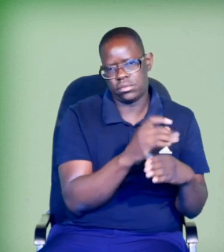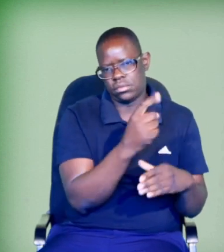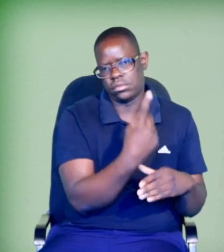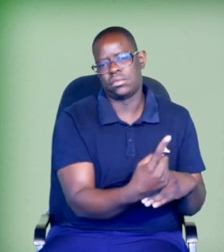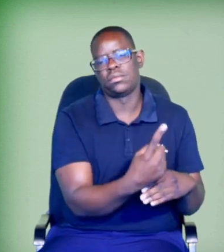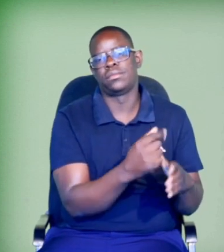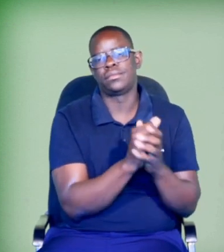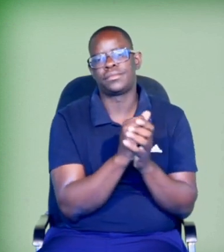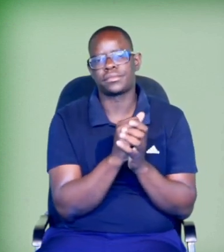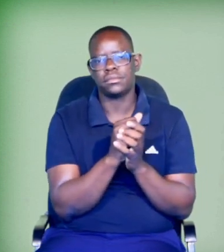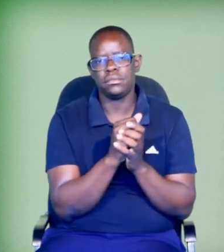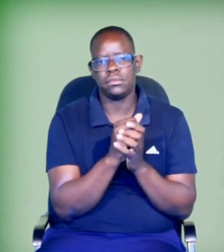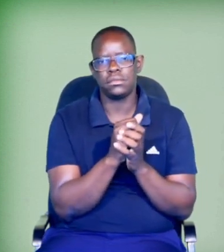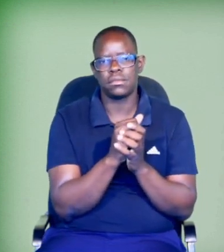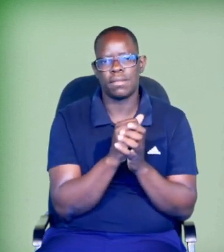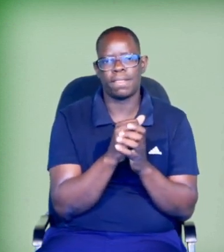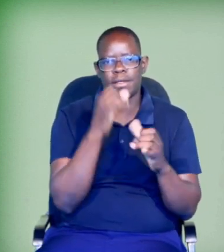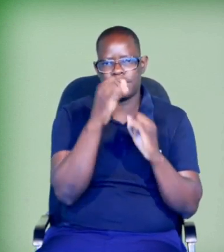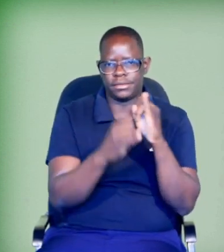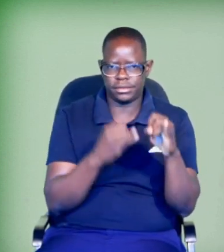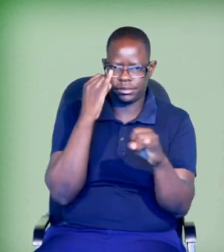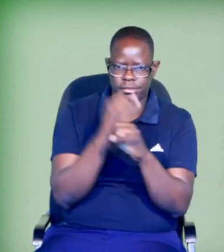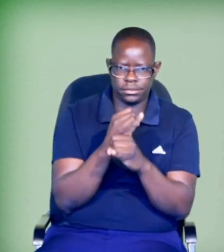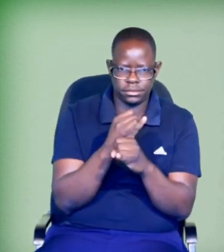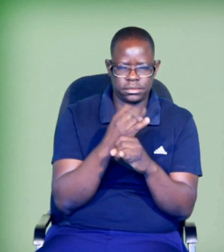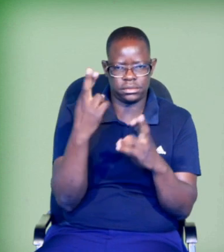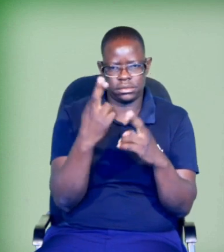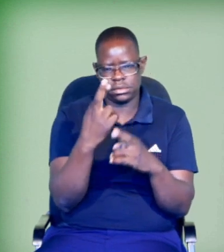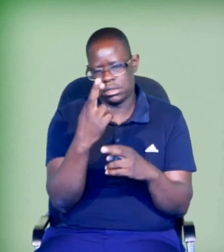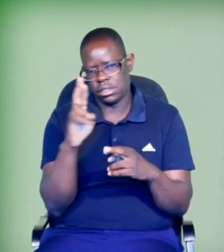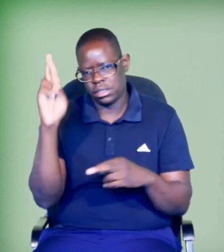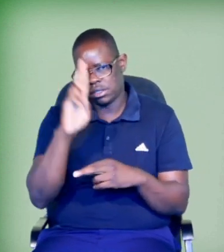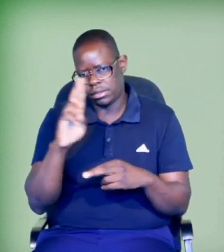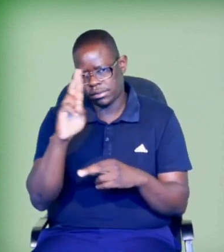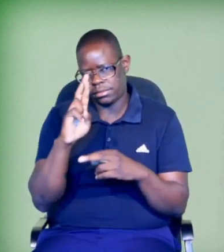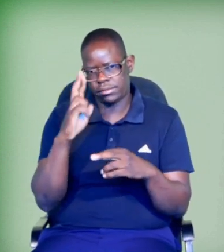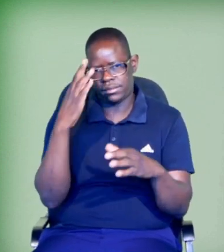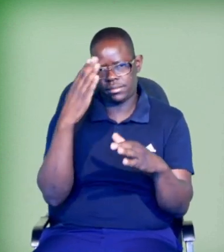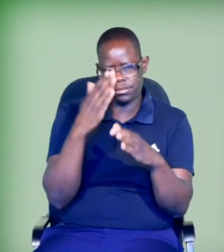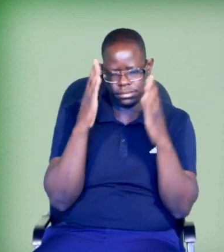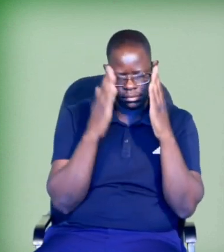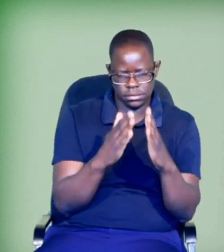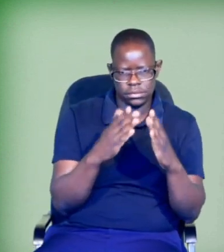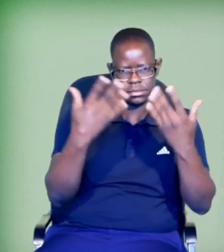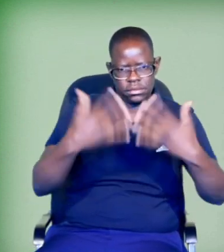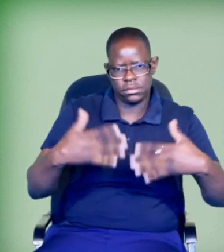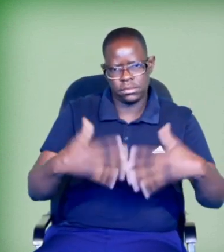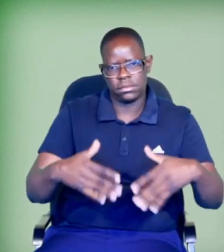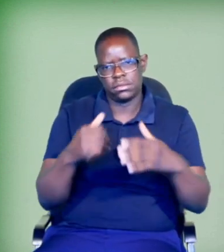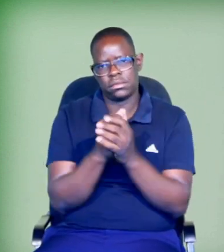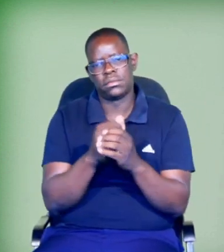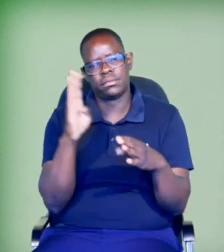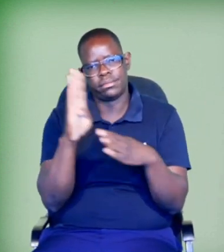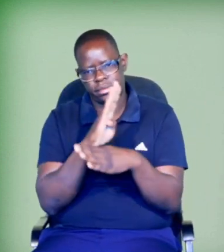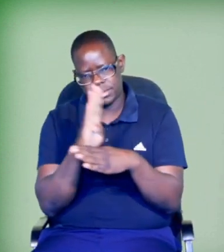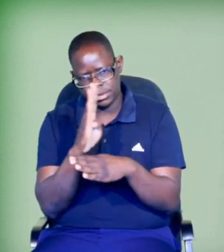these tasks. There is international and regional specialization, specialization between industries, specialization between